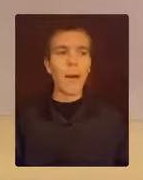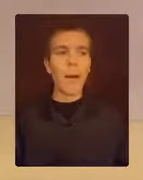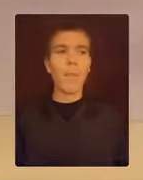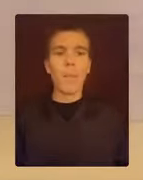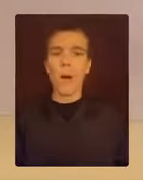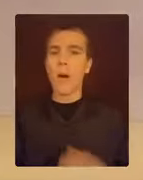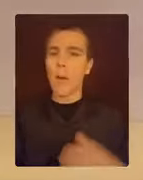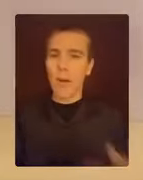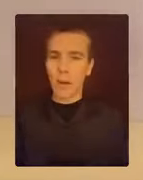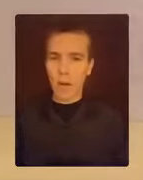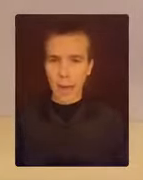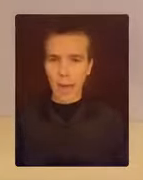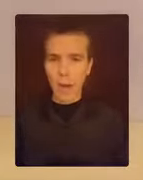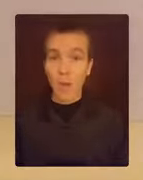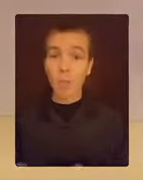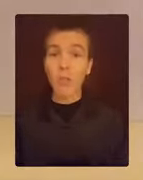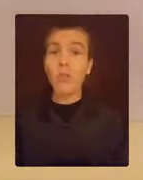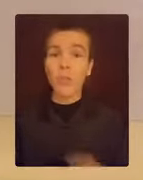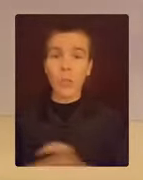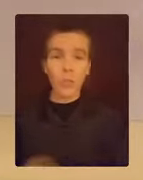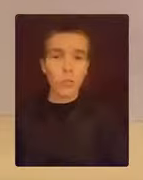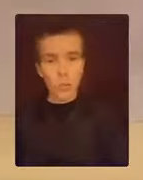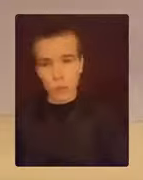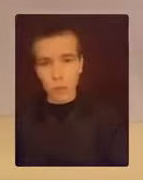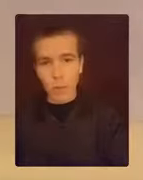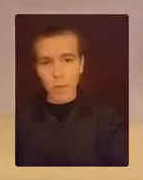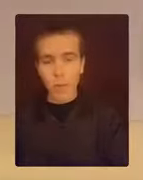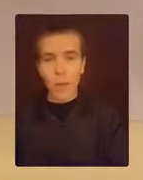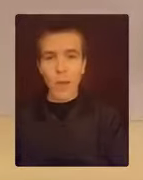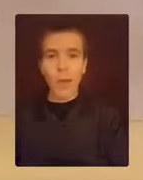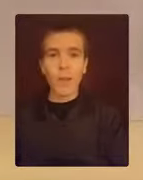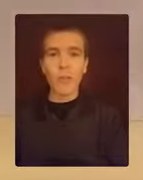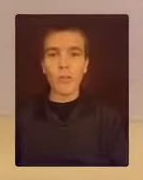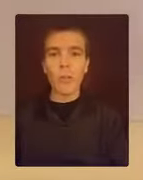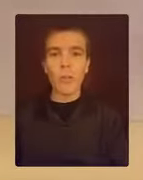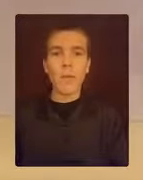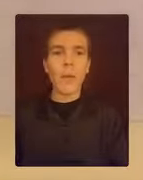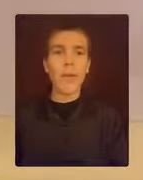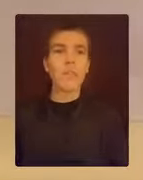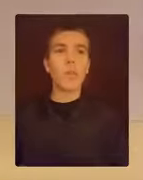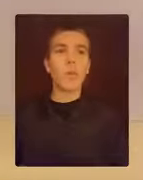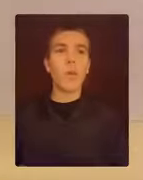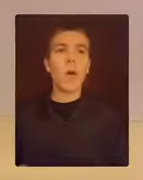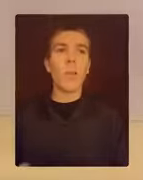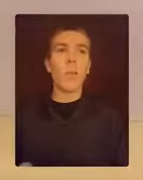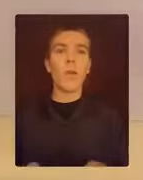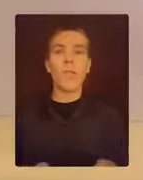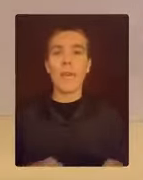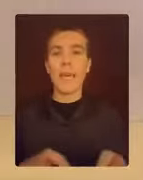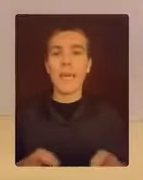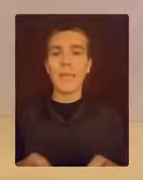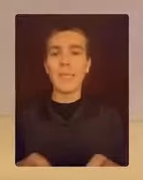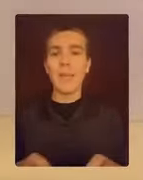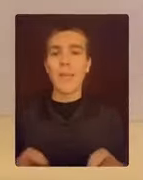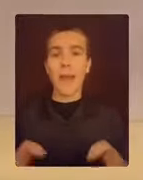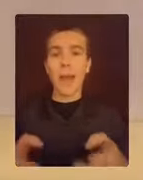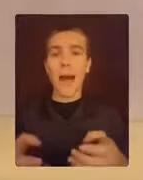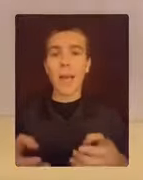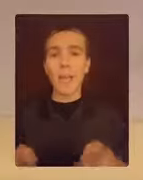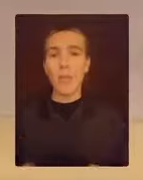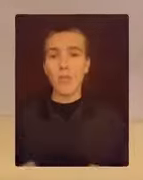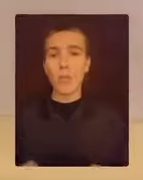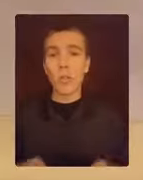but I'm better at it due to lucid dreaming. Lucid dreaming is what one of the keys